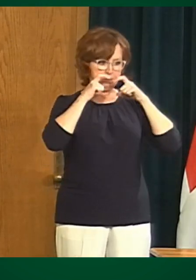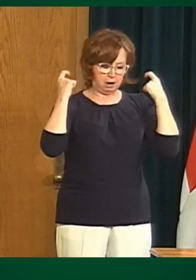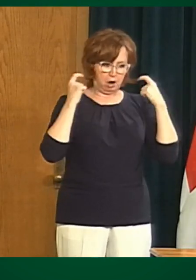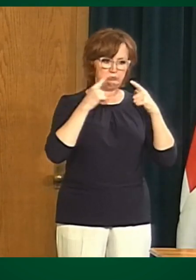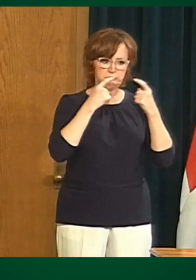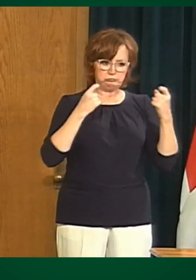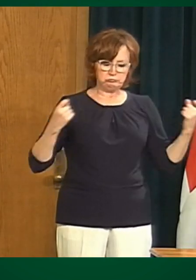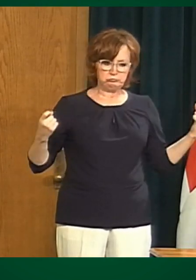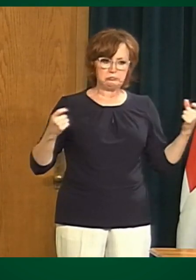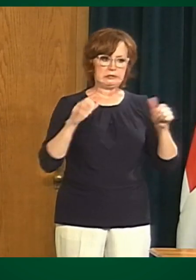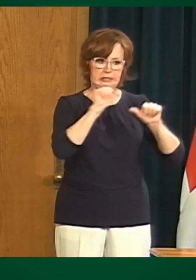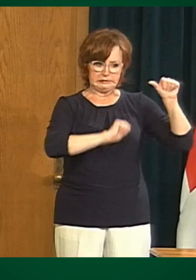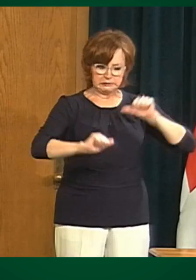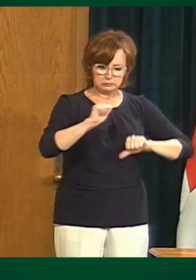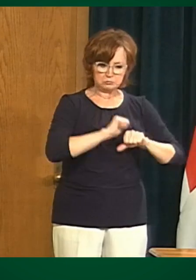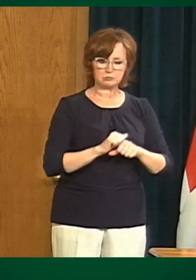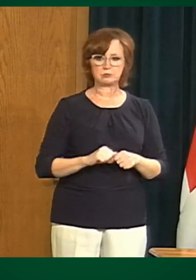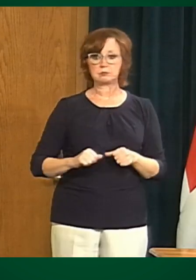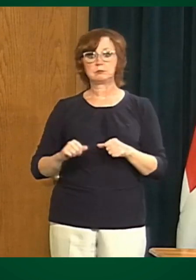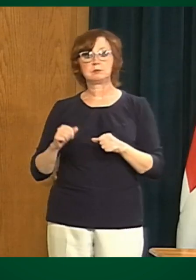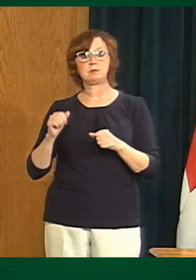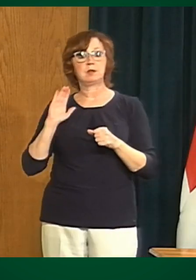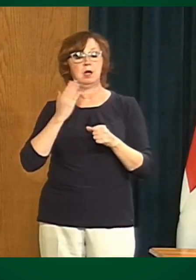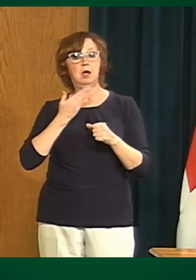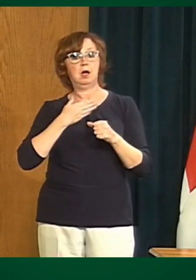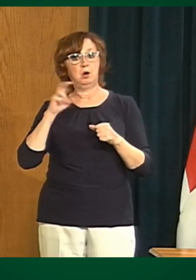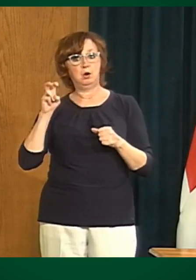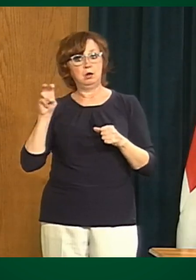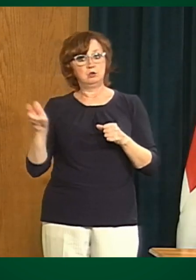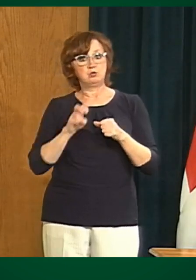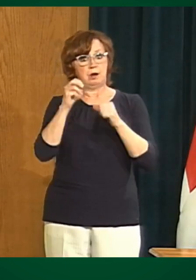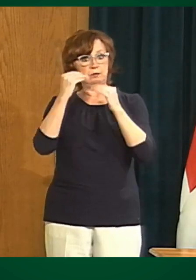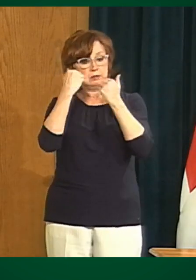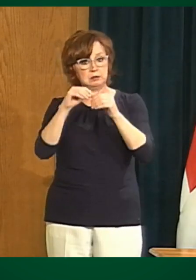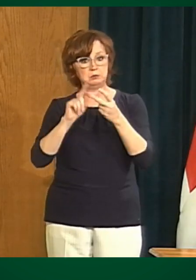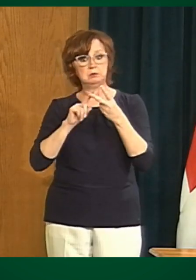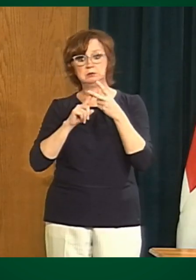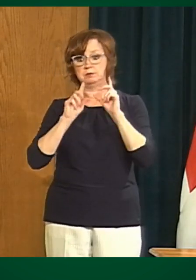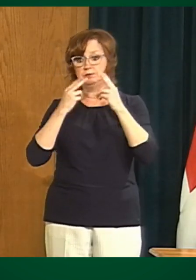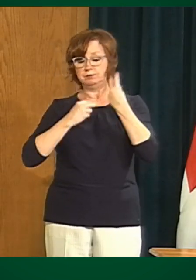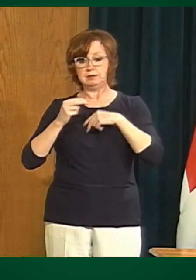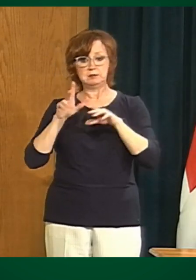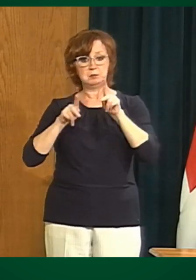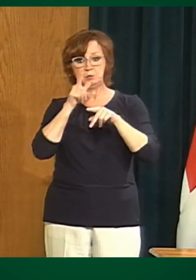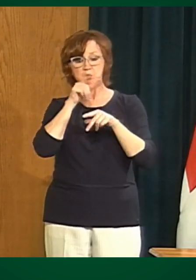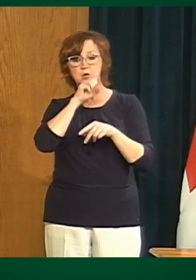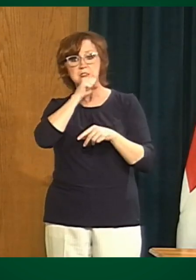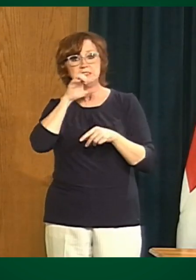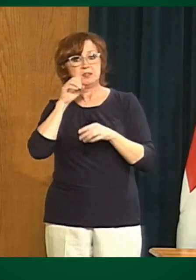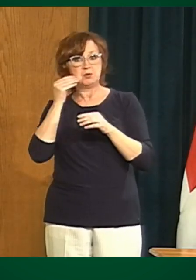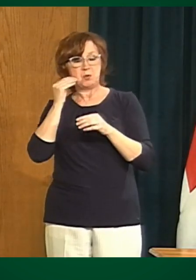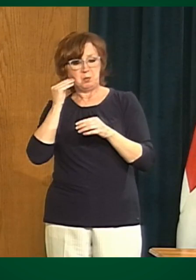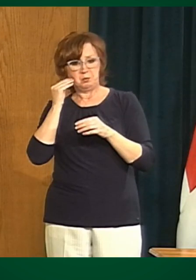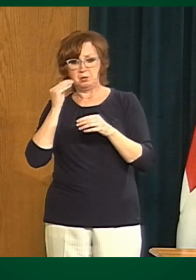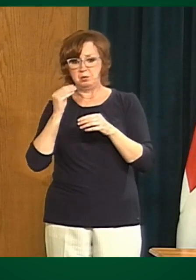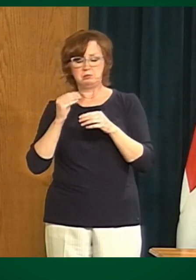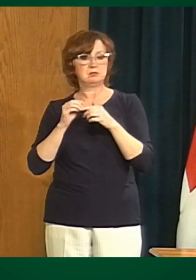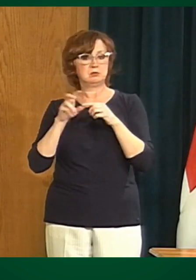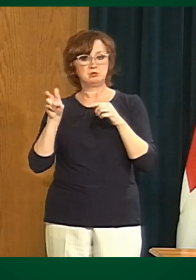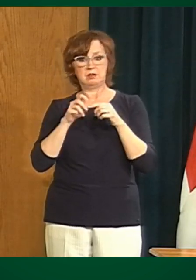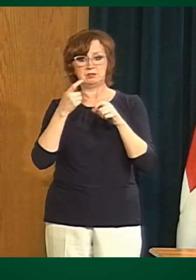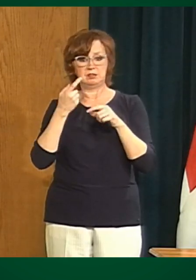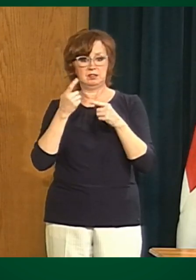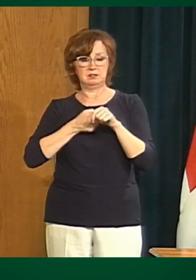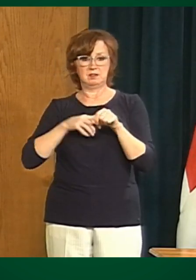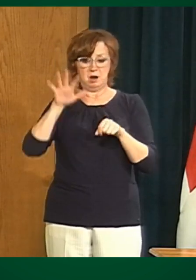on large gatherings, and visiting our long-term care facilities, and to travel to and from northern Saskatchewan remain in effect.